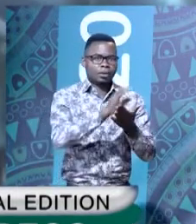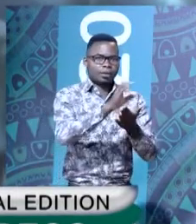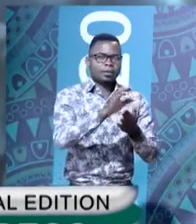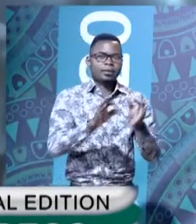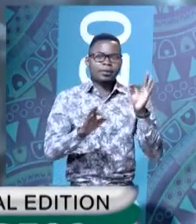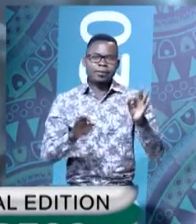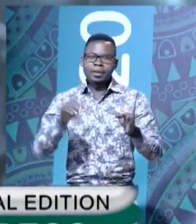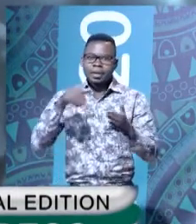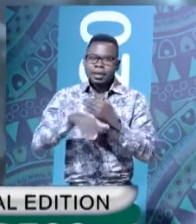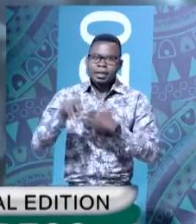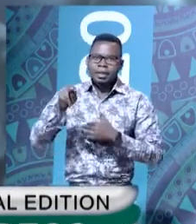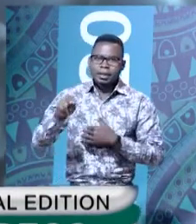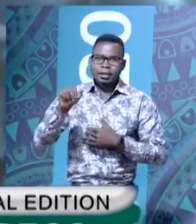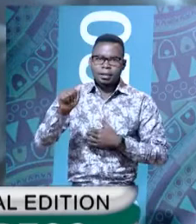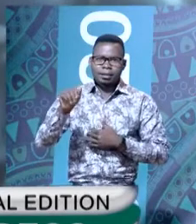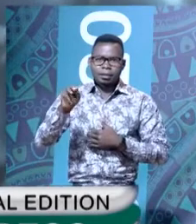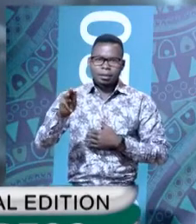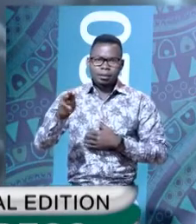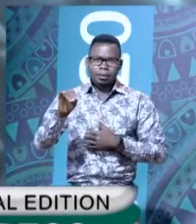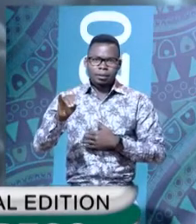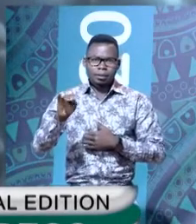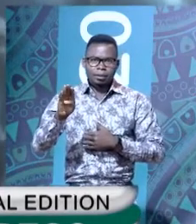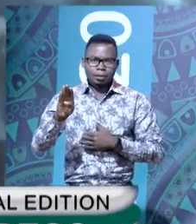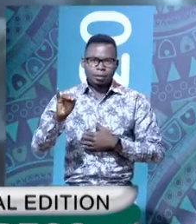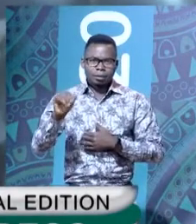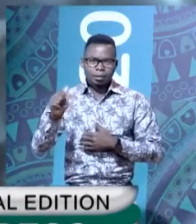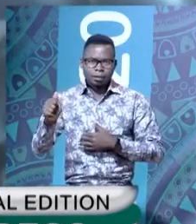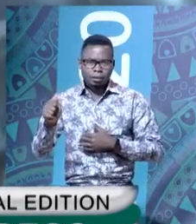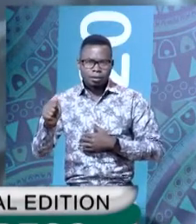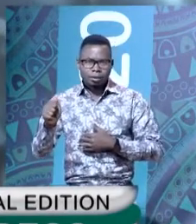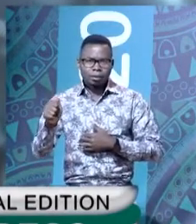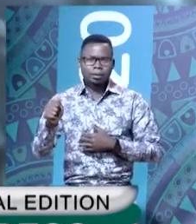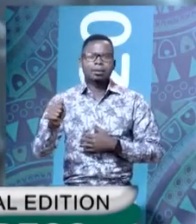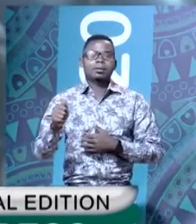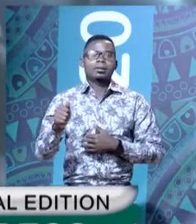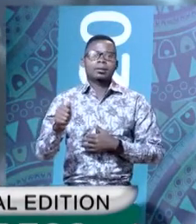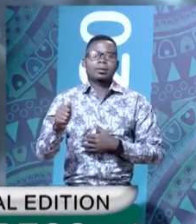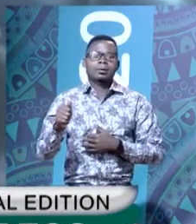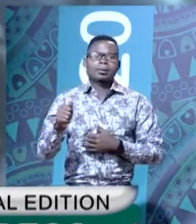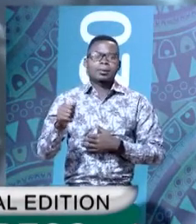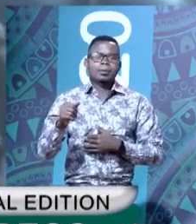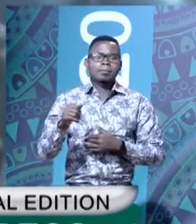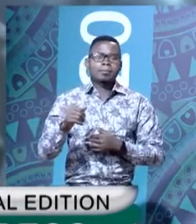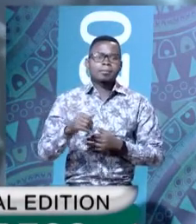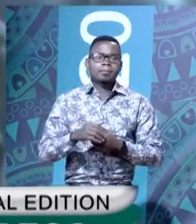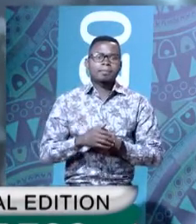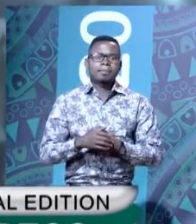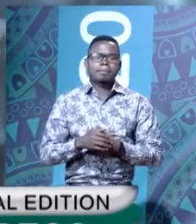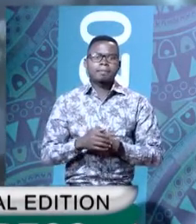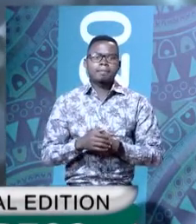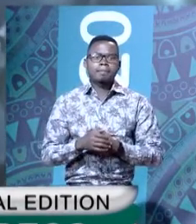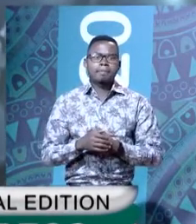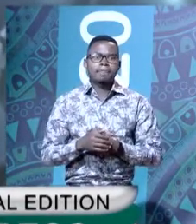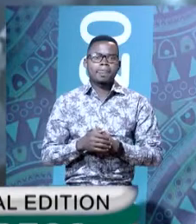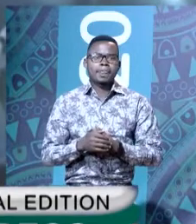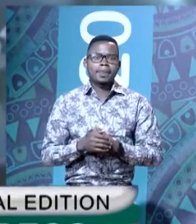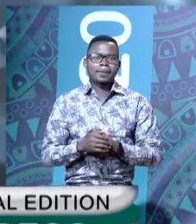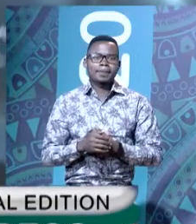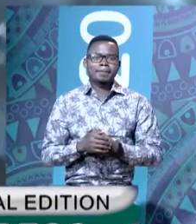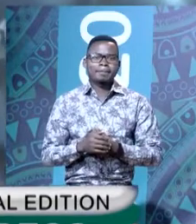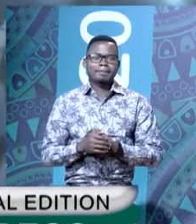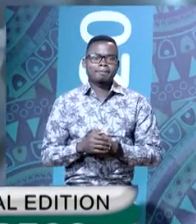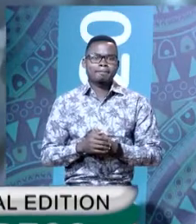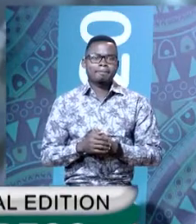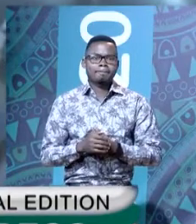Namibia to start from scratch to make resources available for this